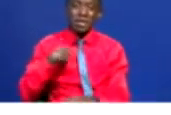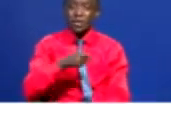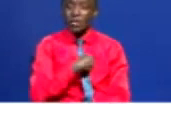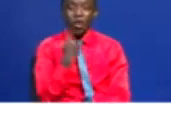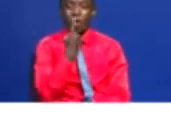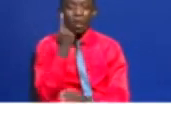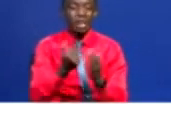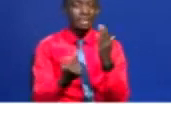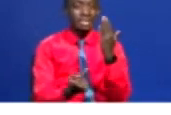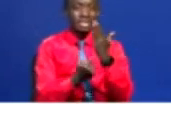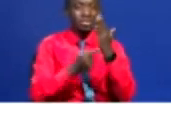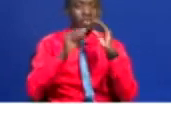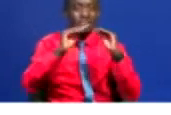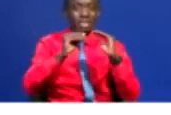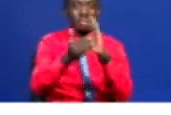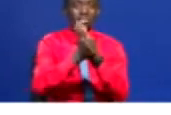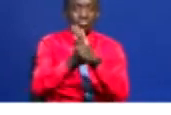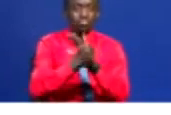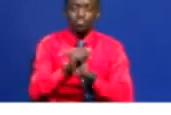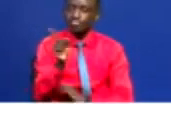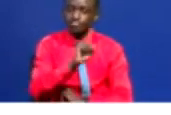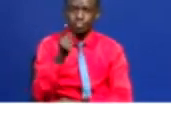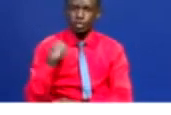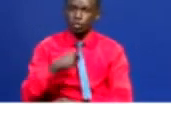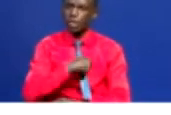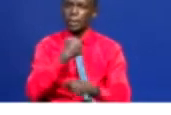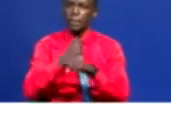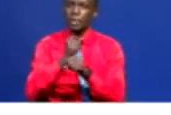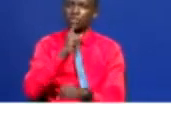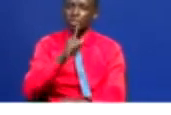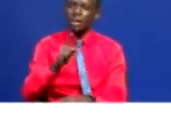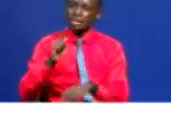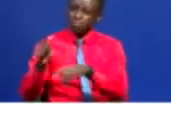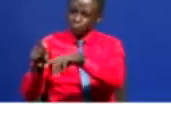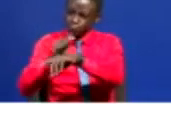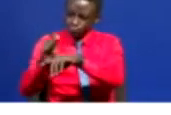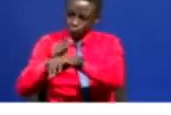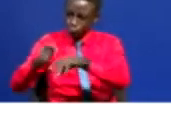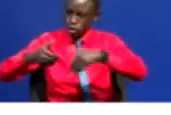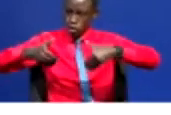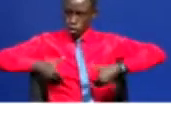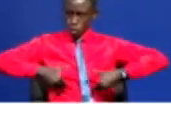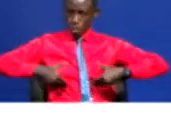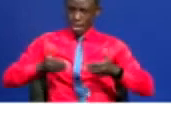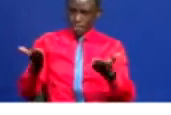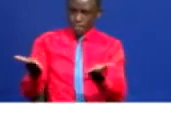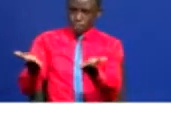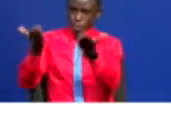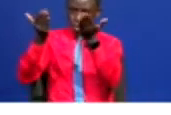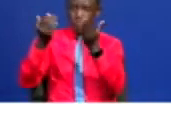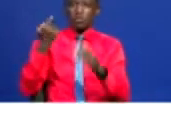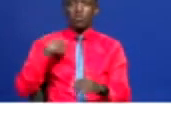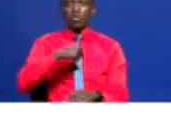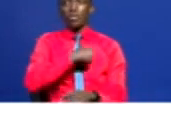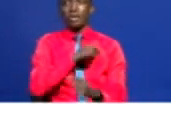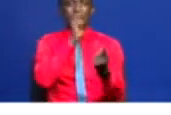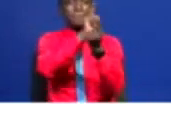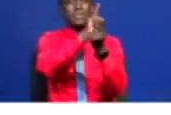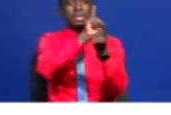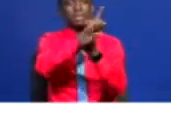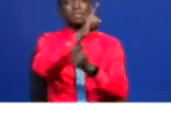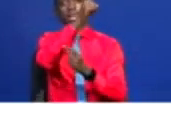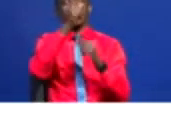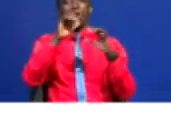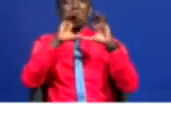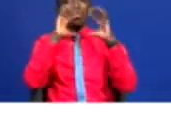skilling. We are also ensuring that once we train the youth, we are simultaneously reaching out to global technological companies to get